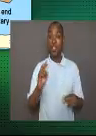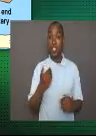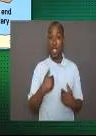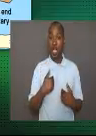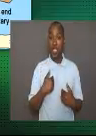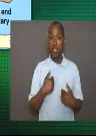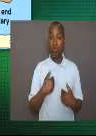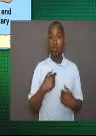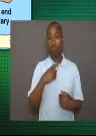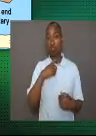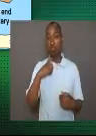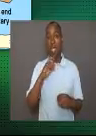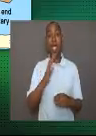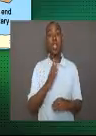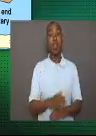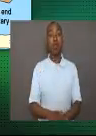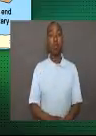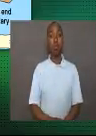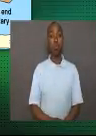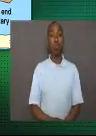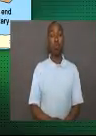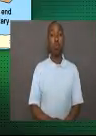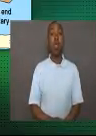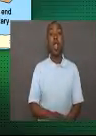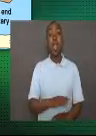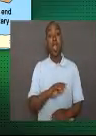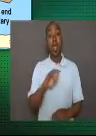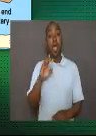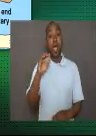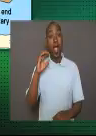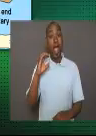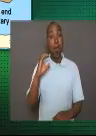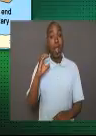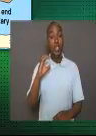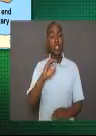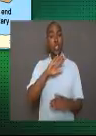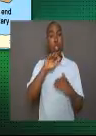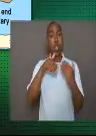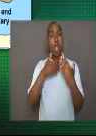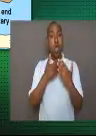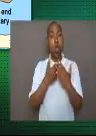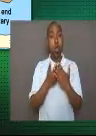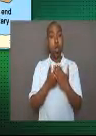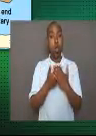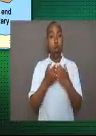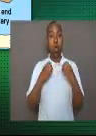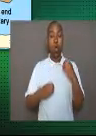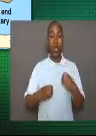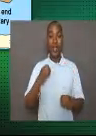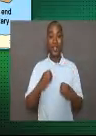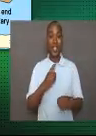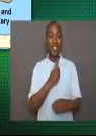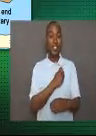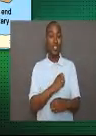and veins. They take the blood into all the organs and the tissues of the